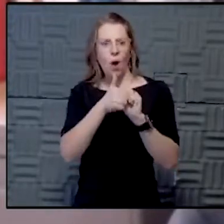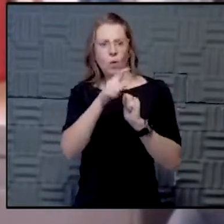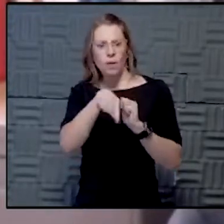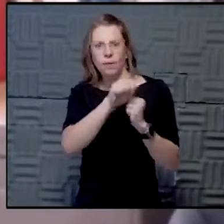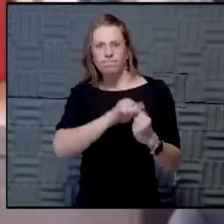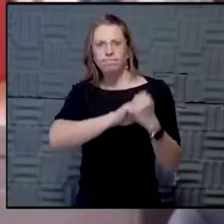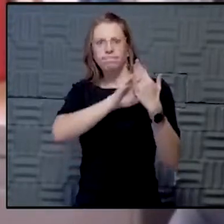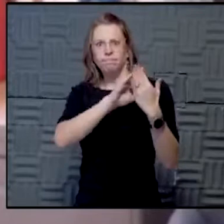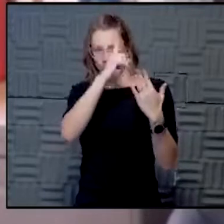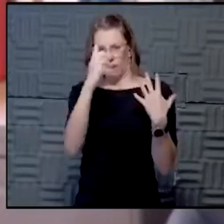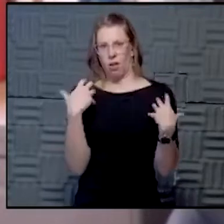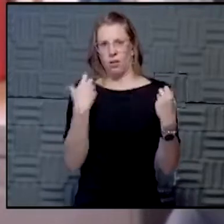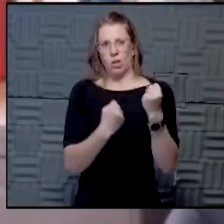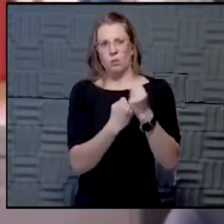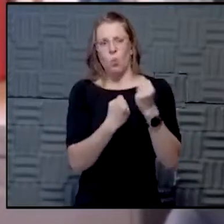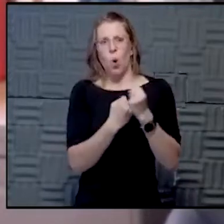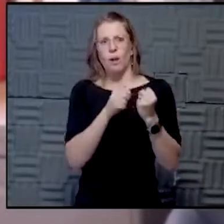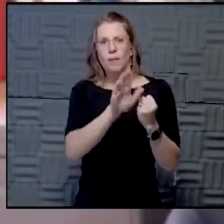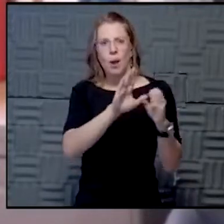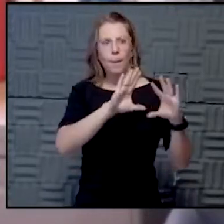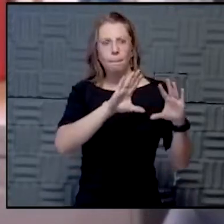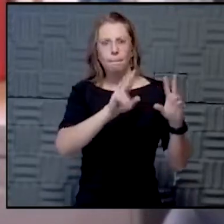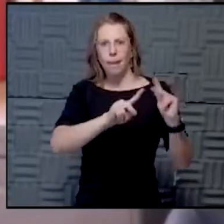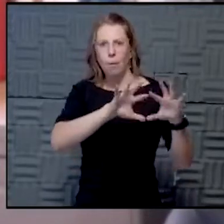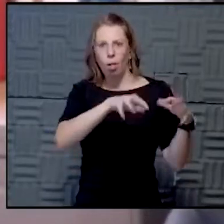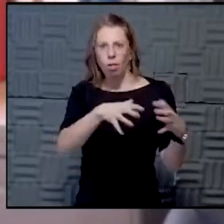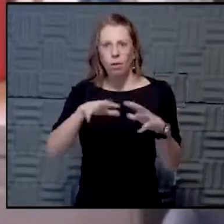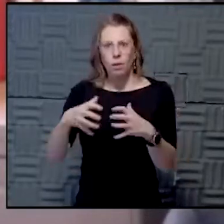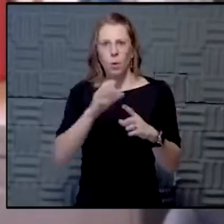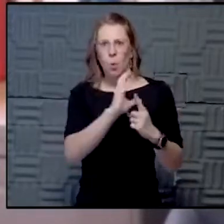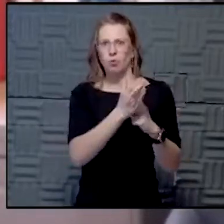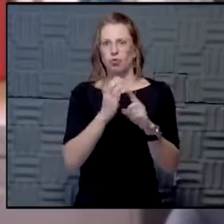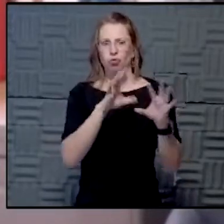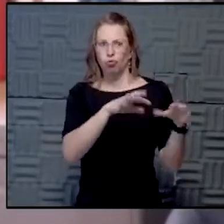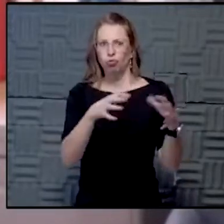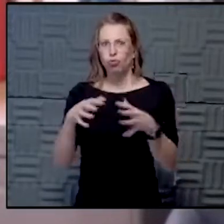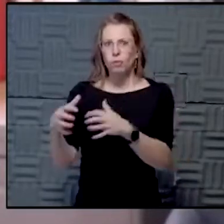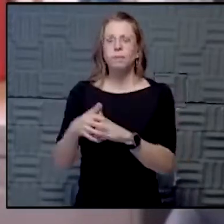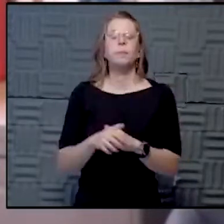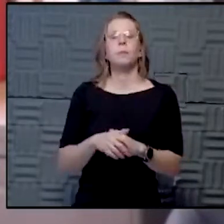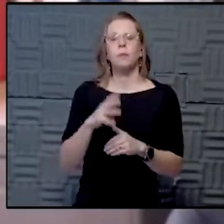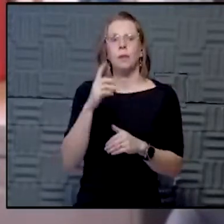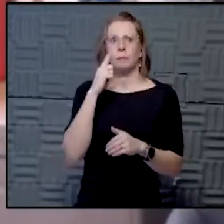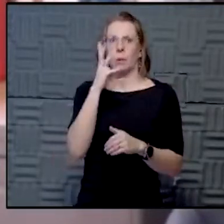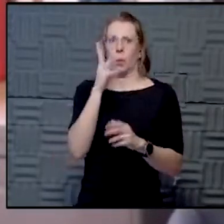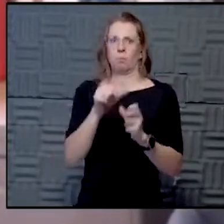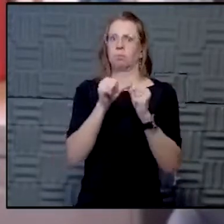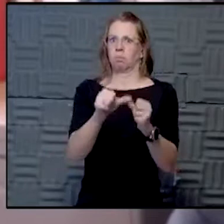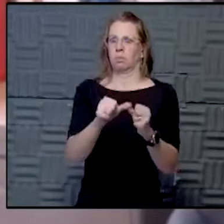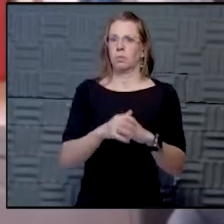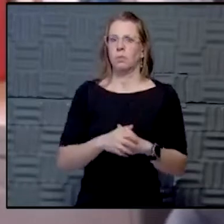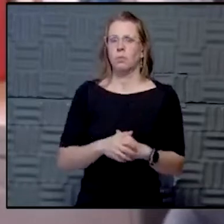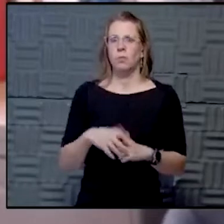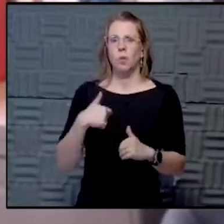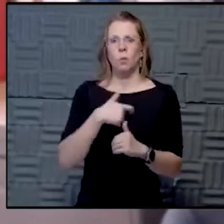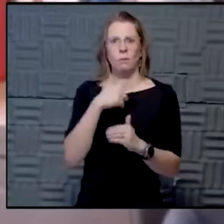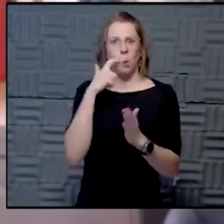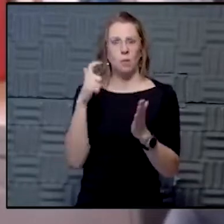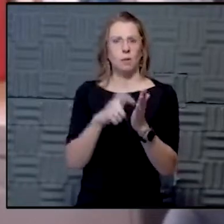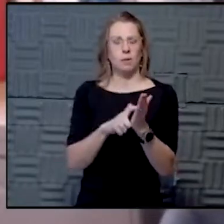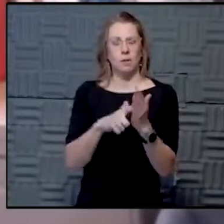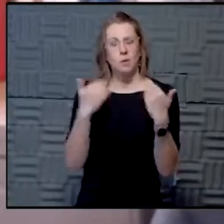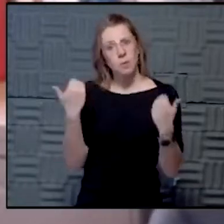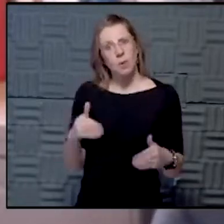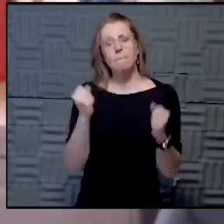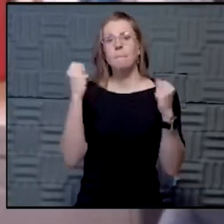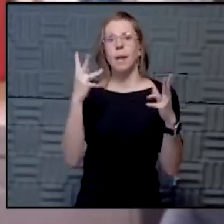health and support their people. And I think that will continue. We've seen a big spike in people reaching out